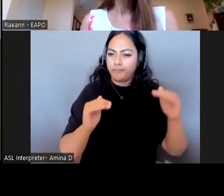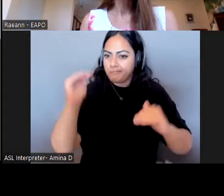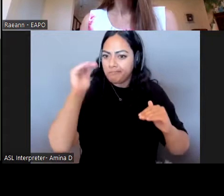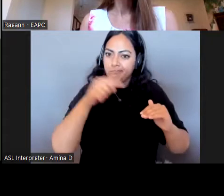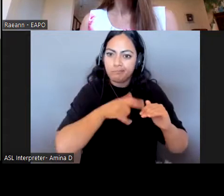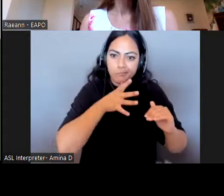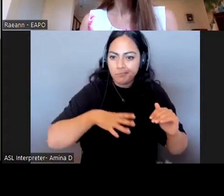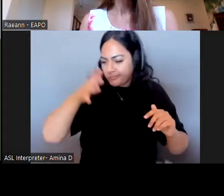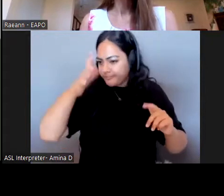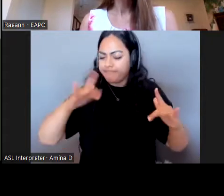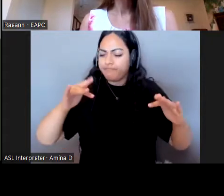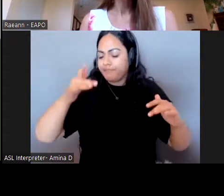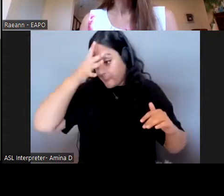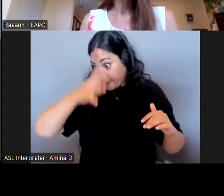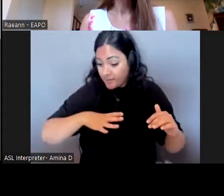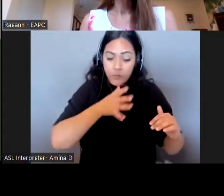kind of addressing